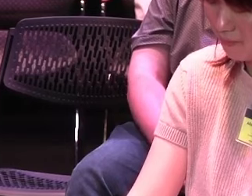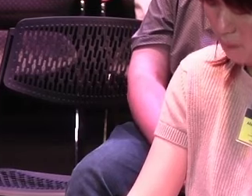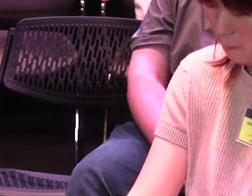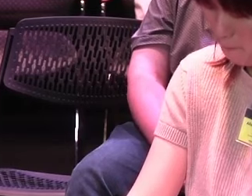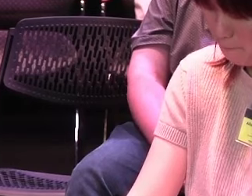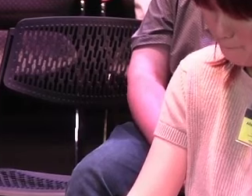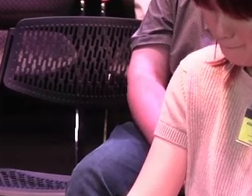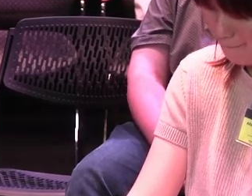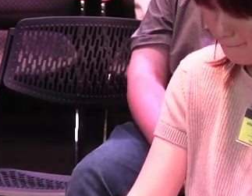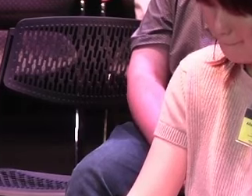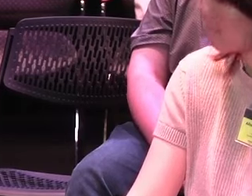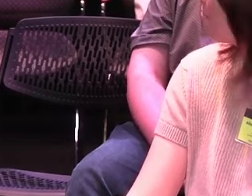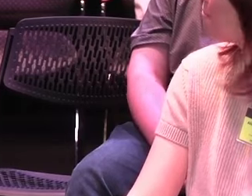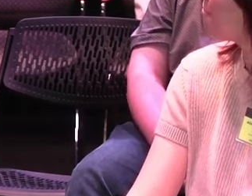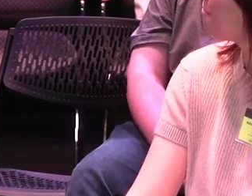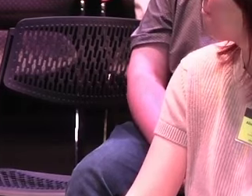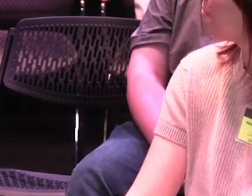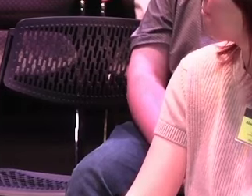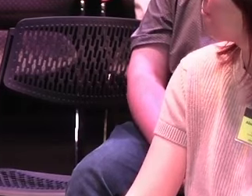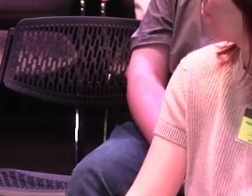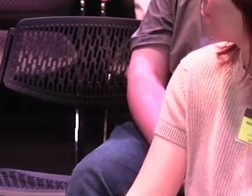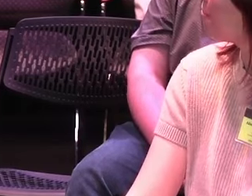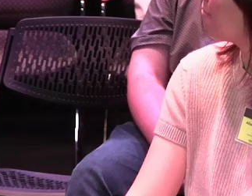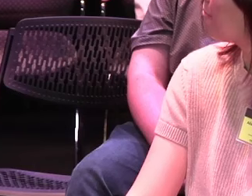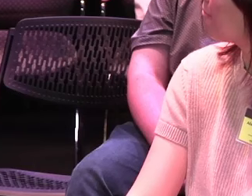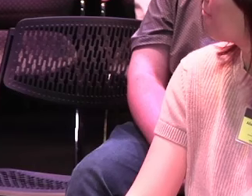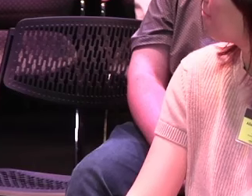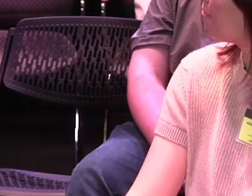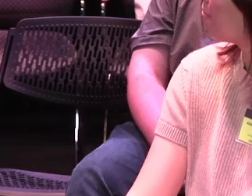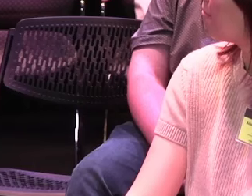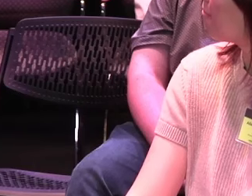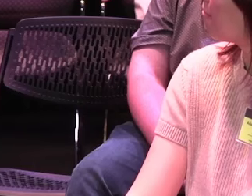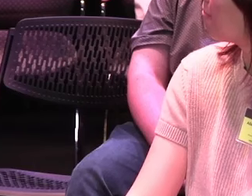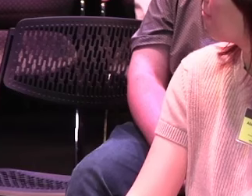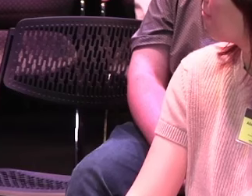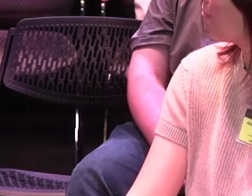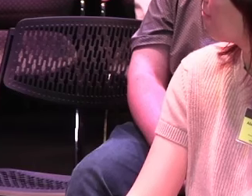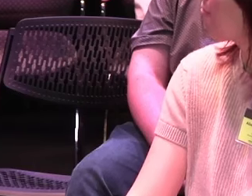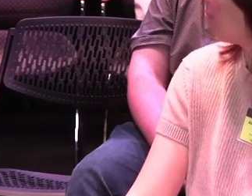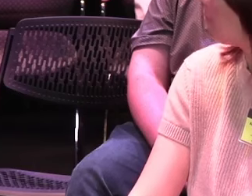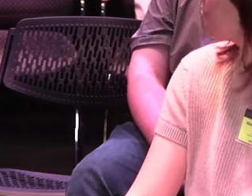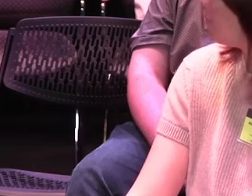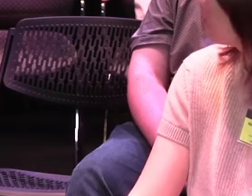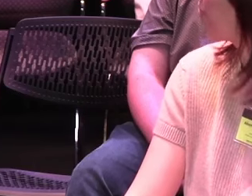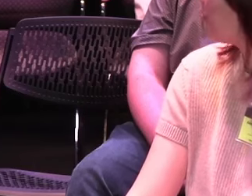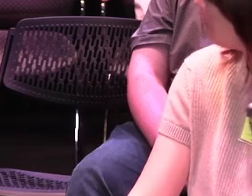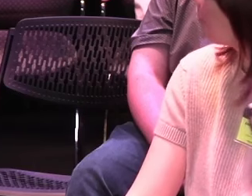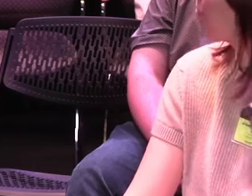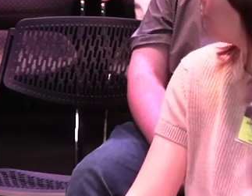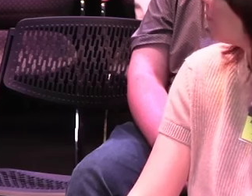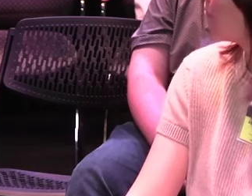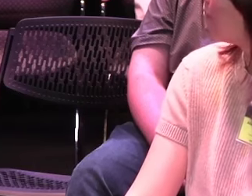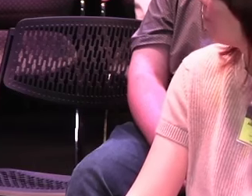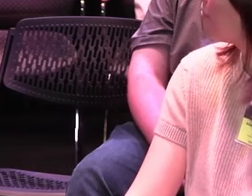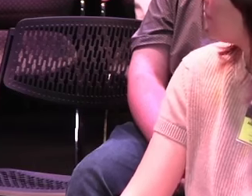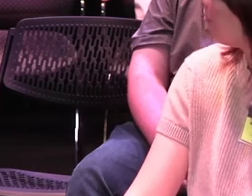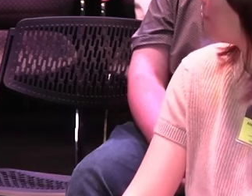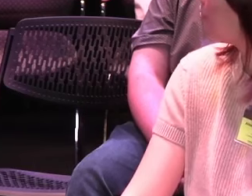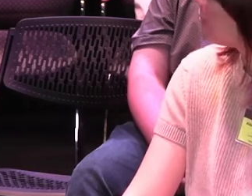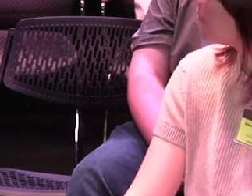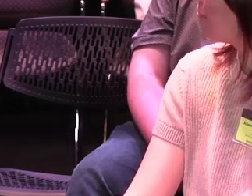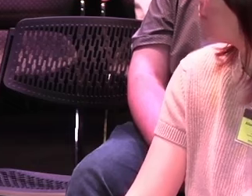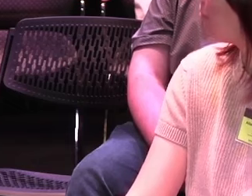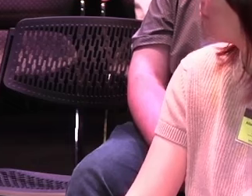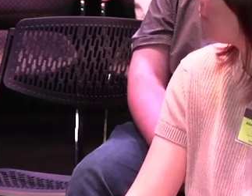merely walking by can have an ownership over that work and have a buy-in and feel belonging, even